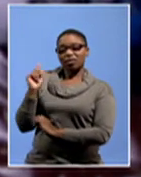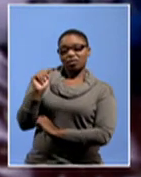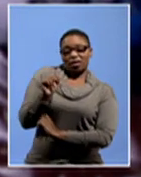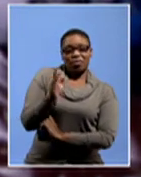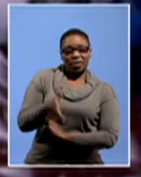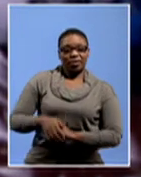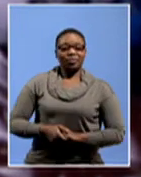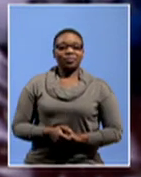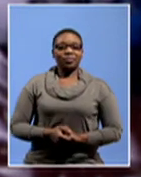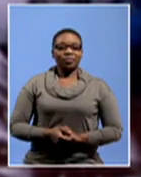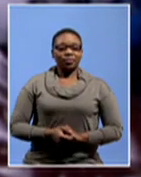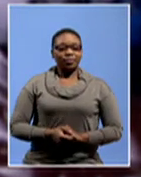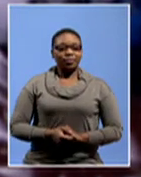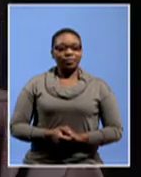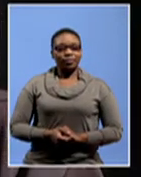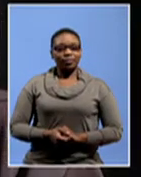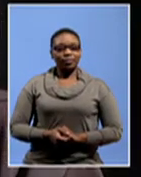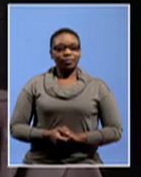come.